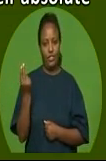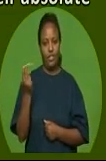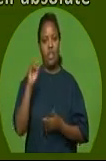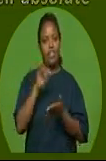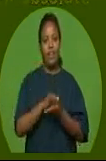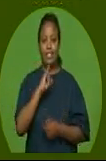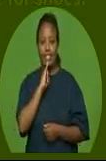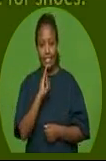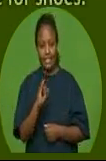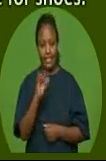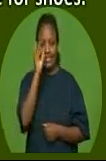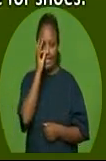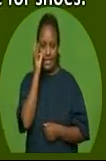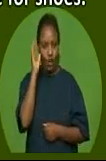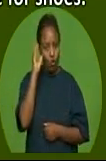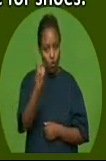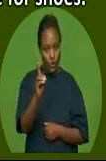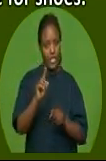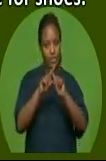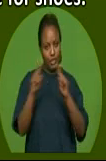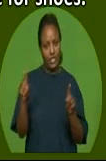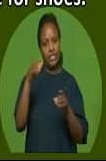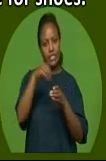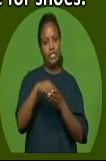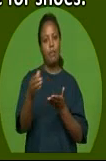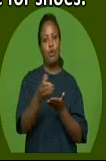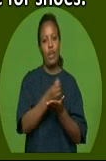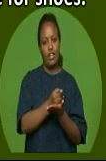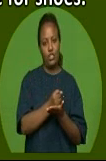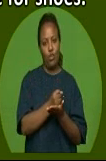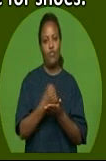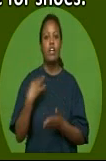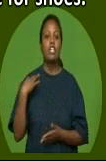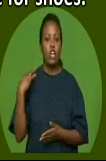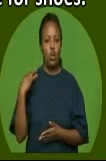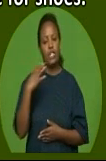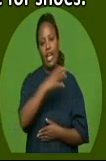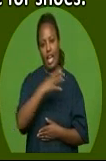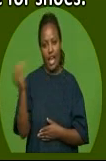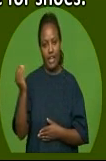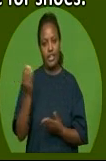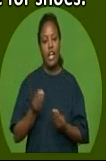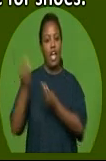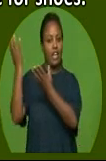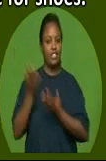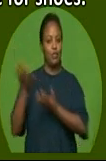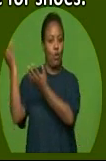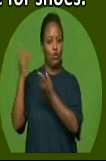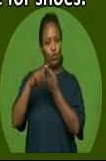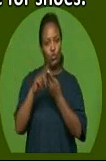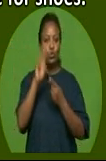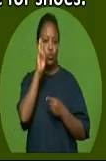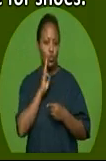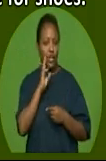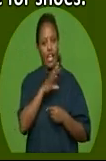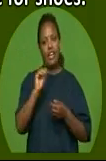advantage. That is, India would specialize in the production of cloth and